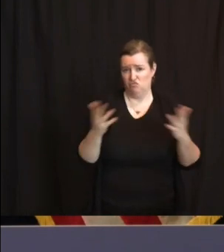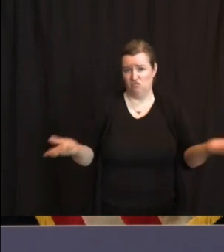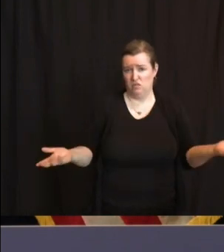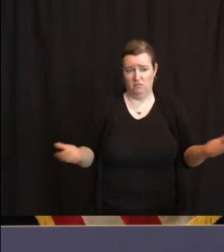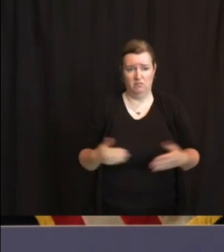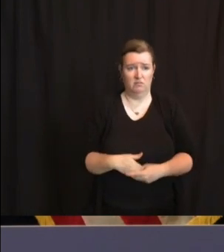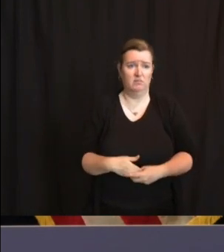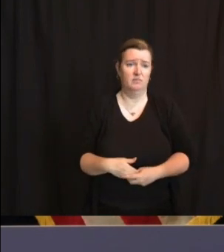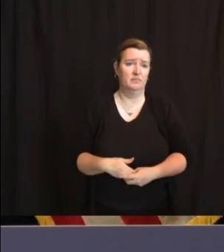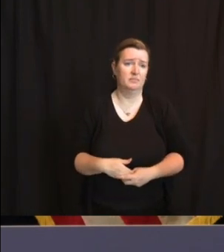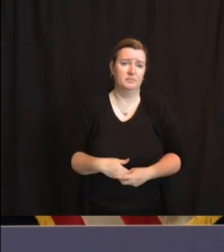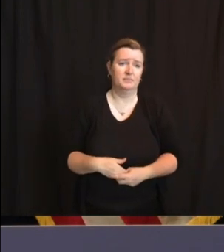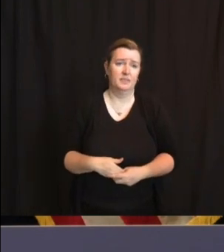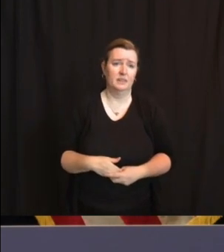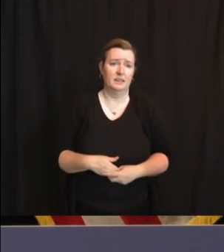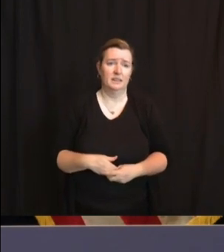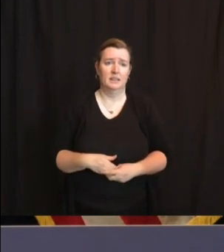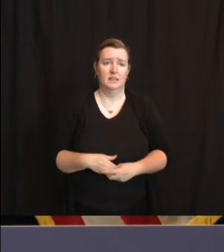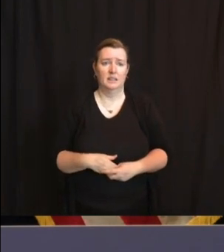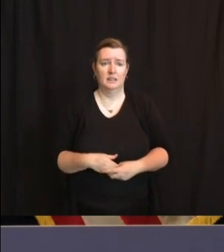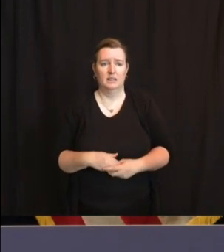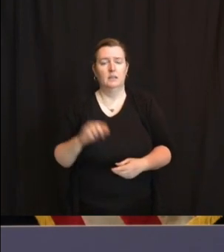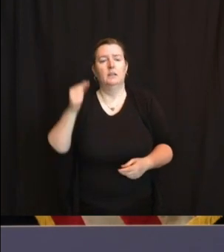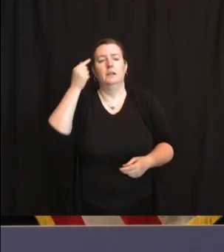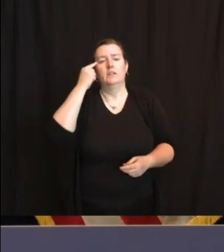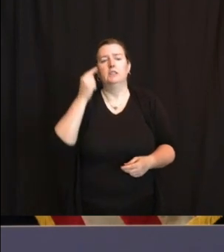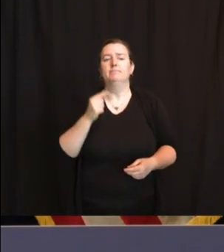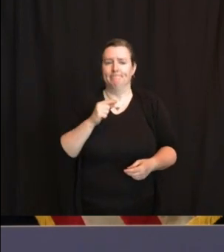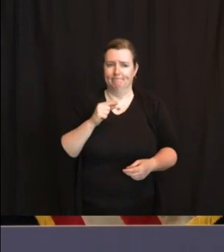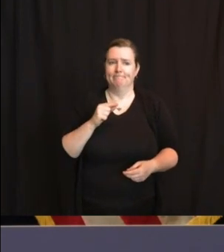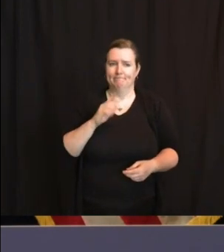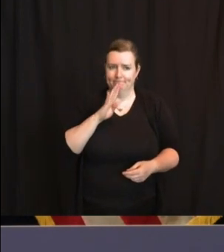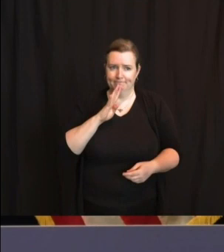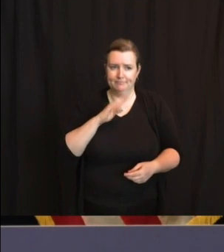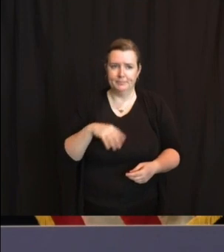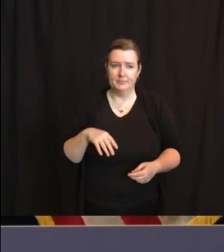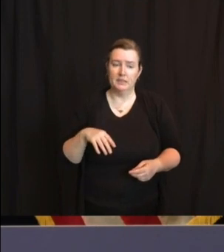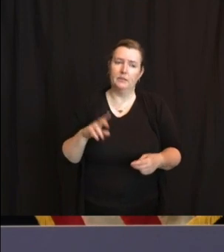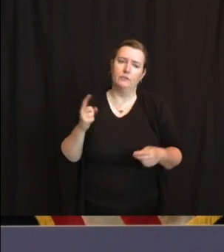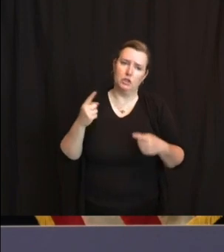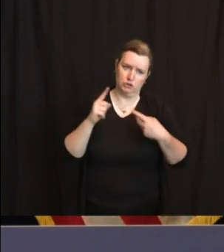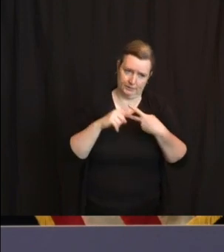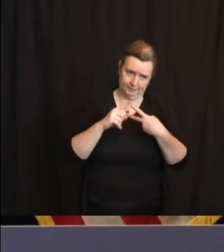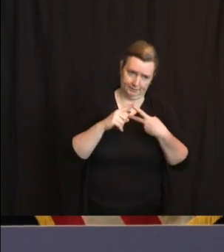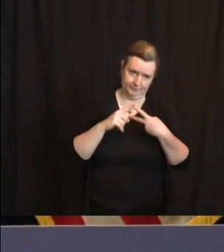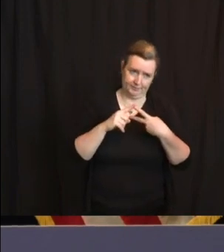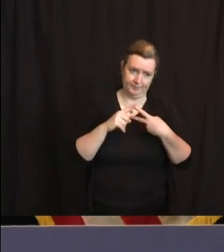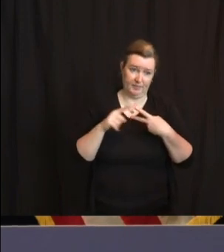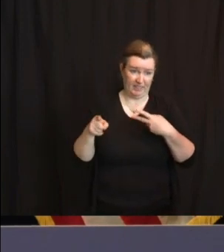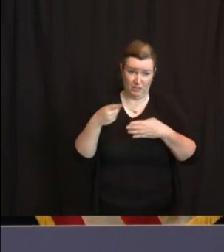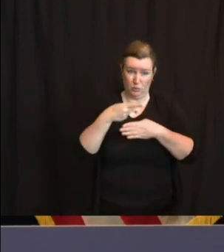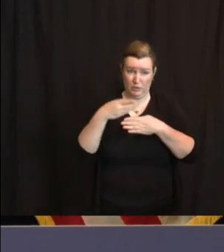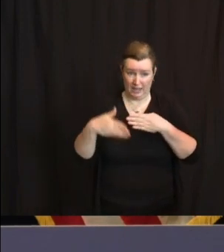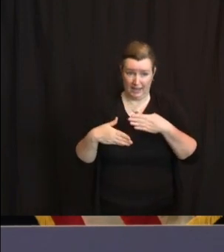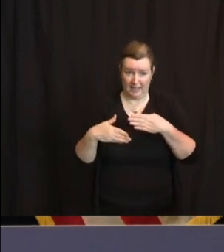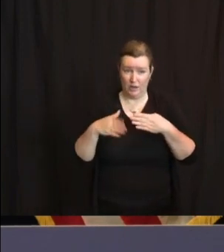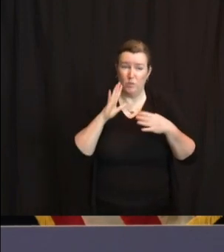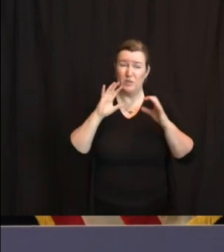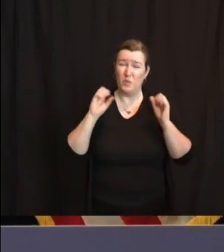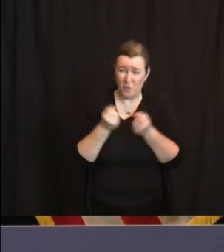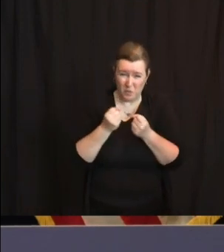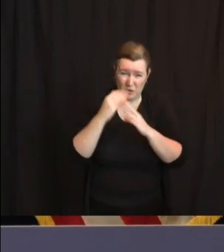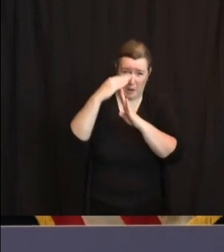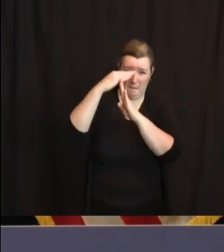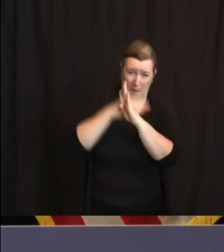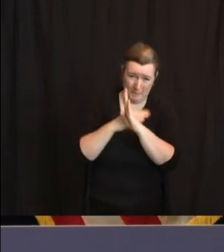your weather forecast for the weekend. There won't be thousands, I'm afraid, at the beach. It doesn't get out of the 60s, and it's a fair amount of rain.